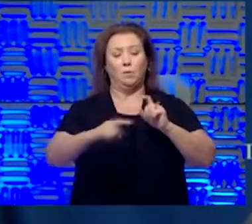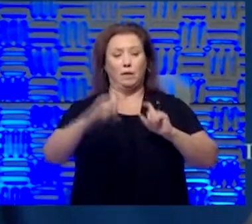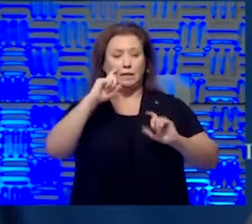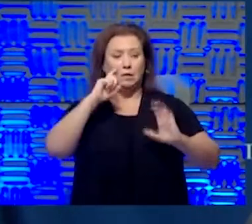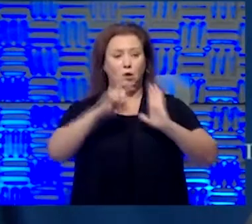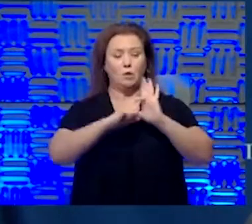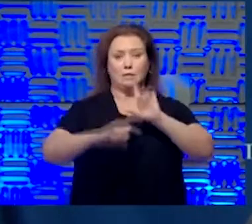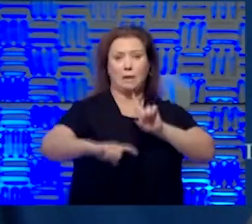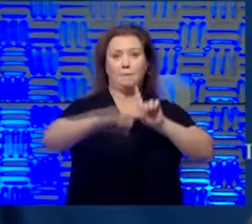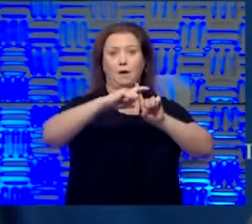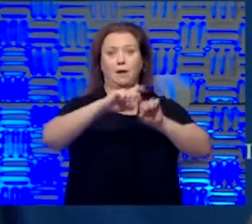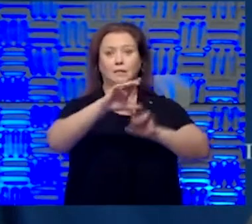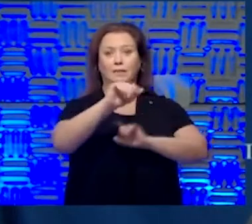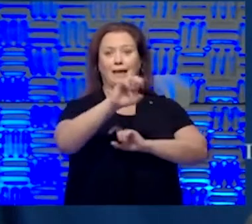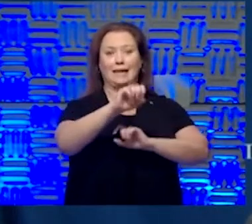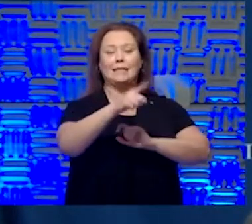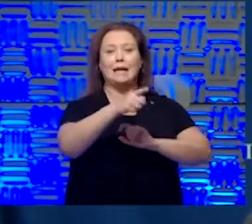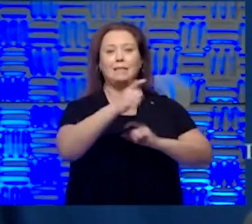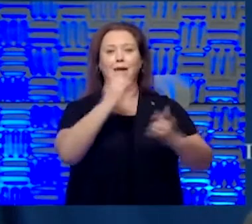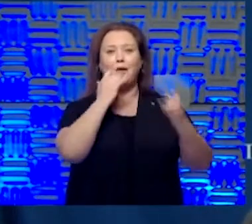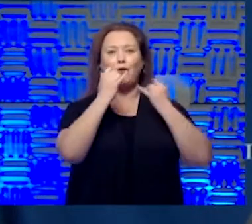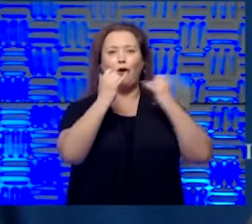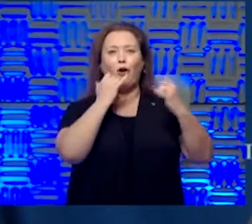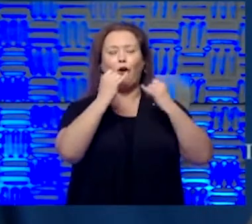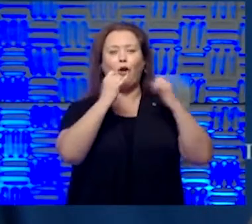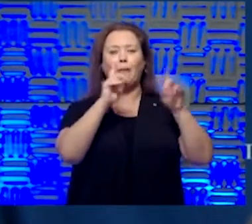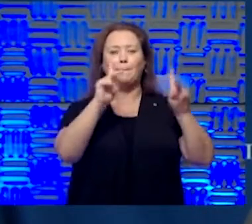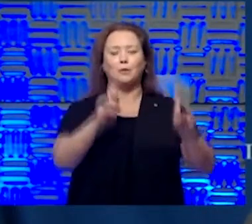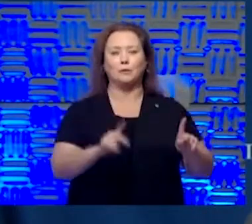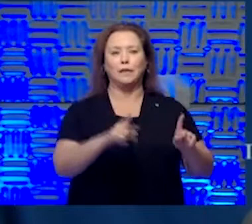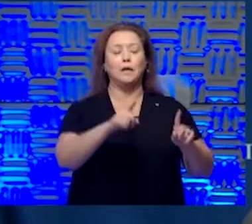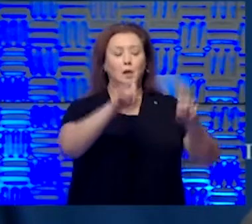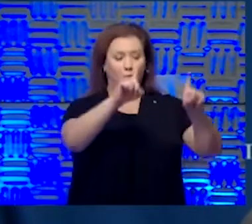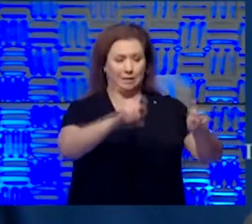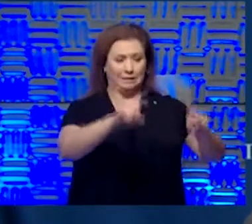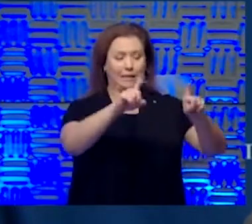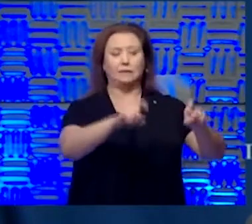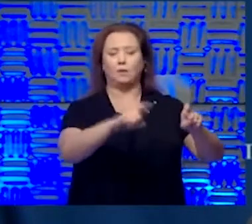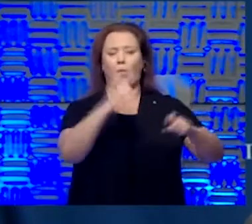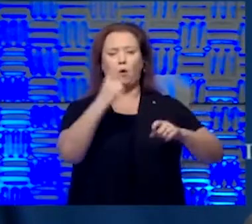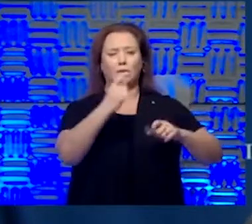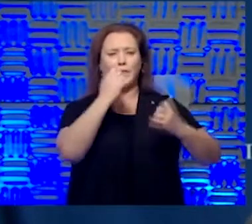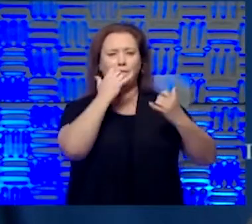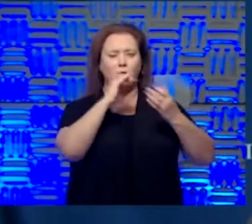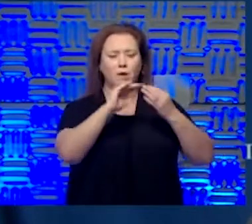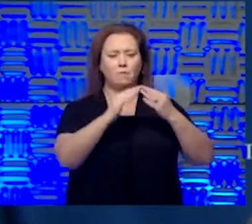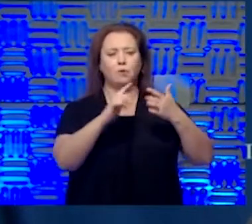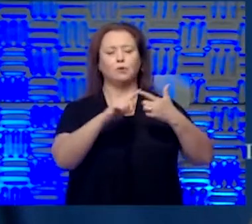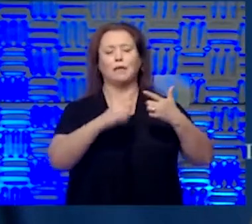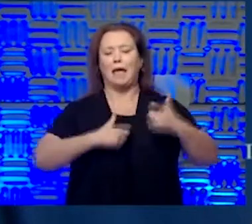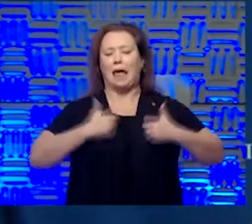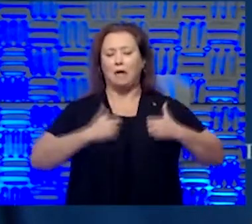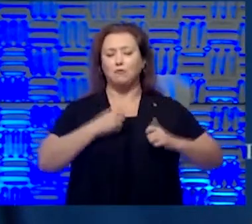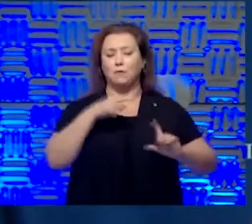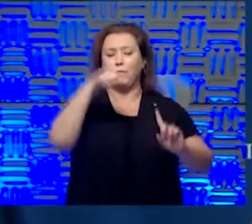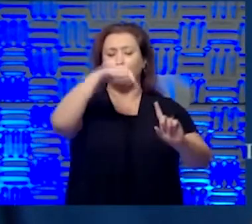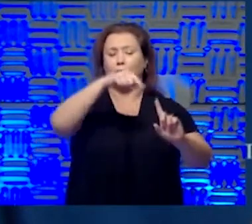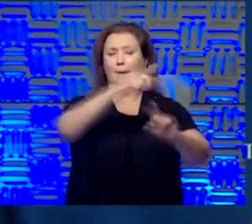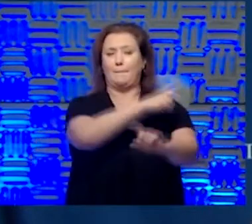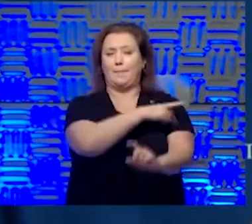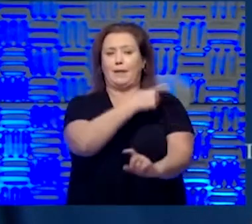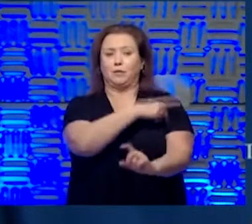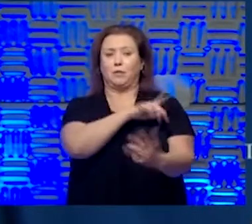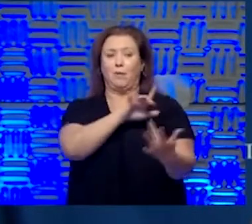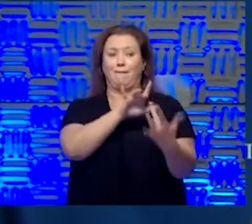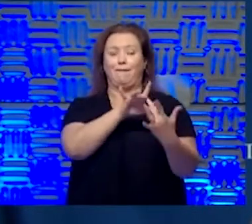they start making phone calls to that person. Whenever a test is done, we always get phone numbers, addresses for that individual. So we get a hold